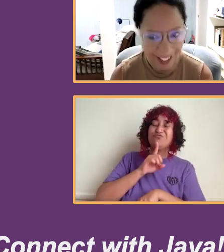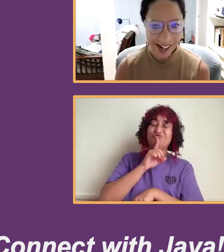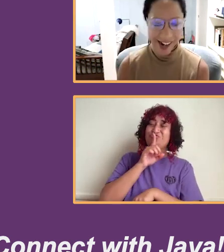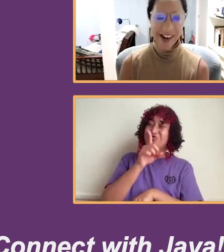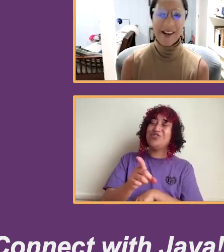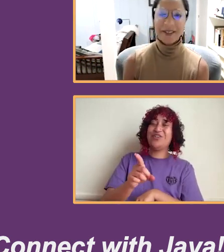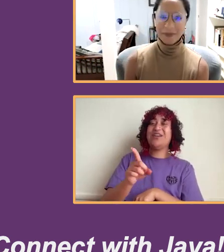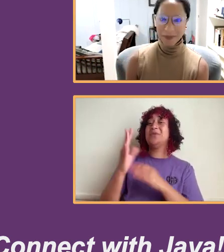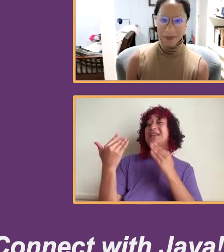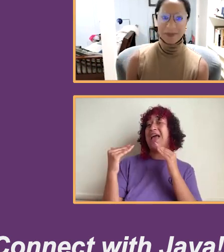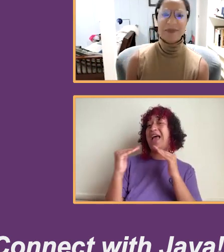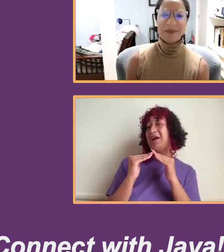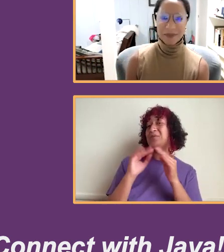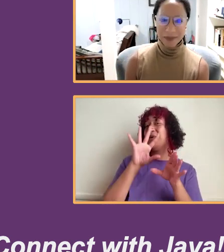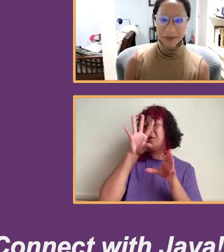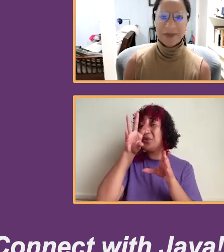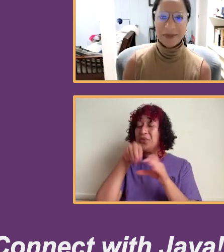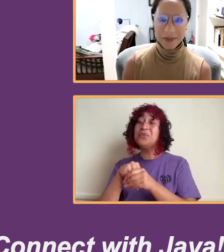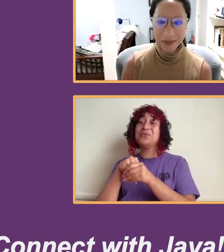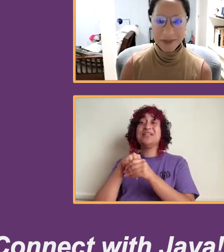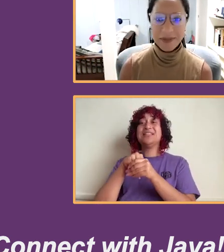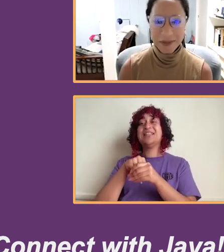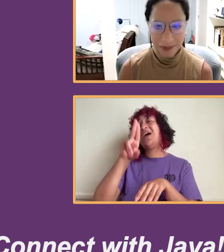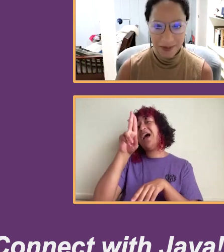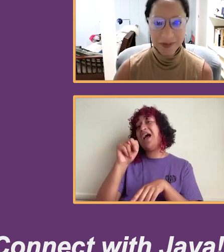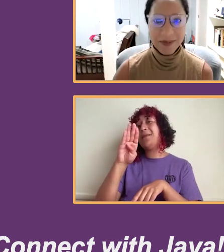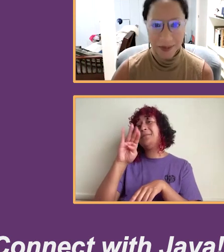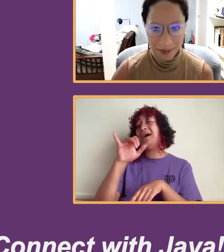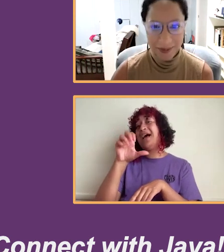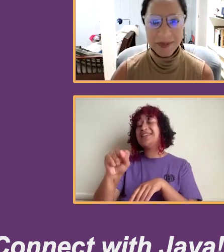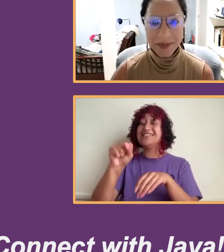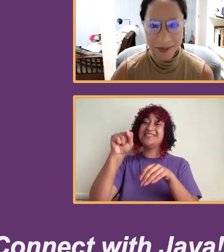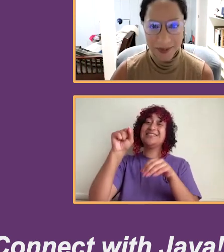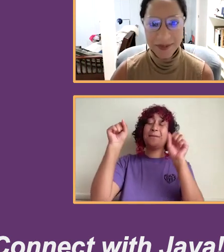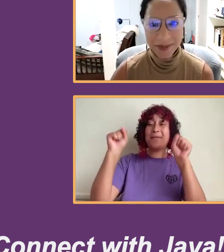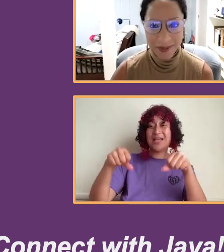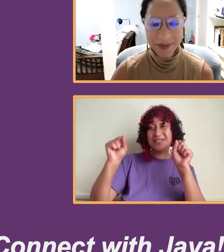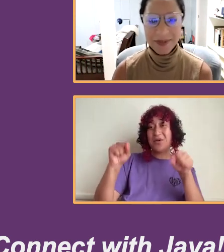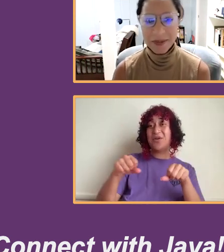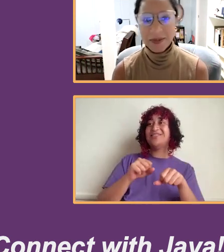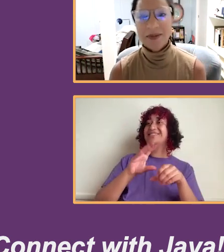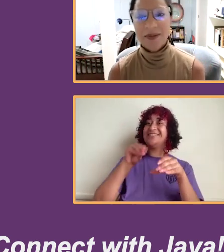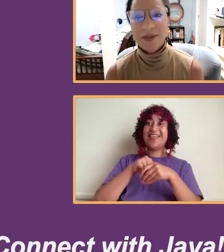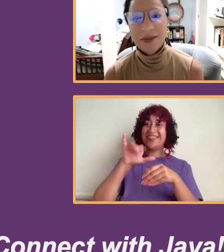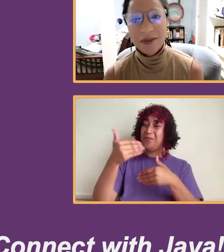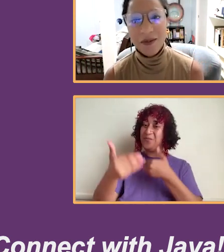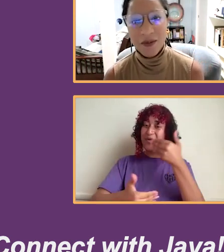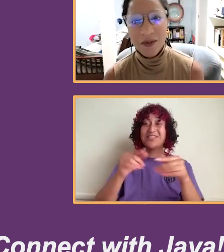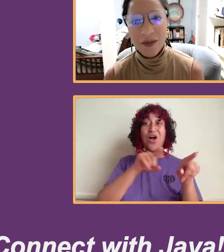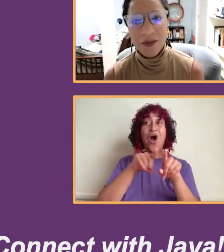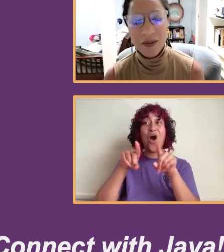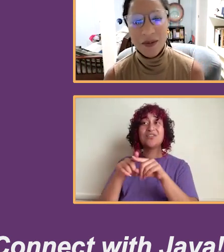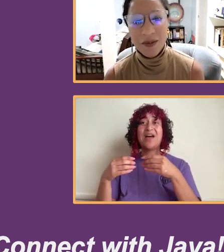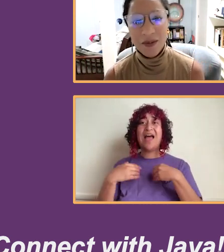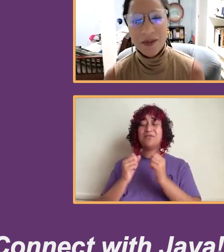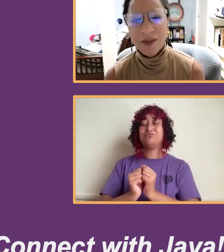was equitable and inclusive and as unbiased as possible. And in the process of that, also building a really